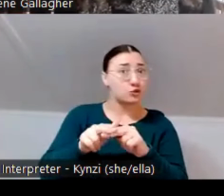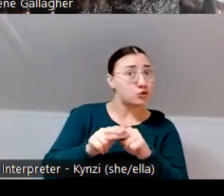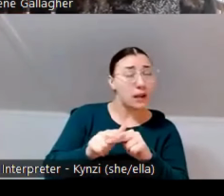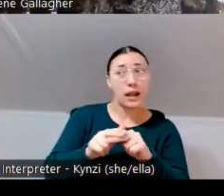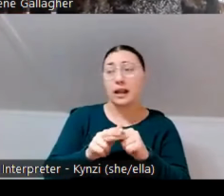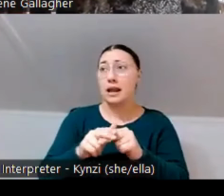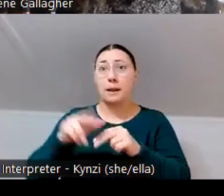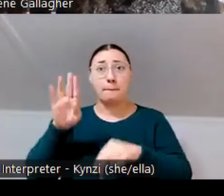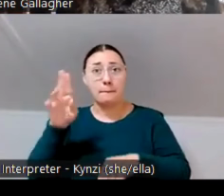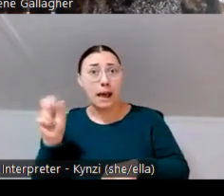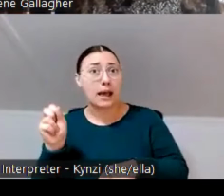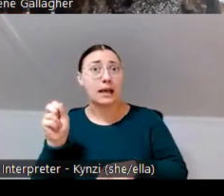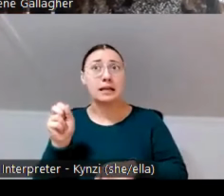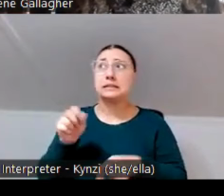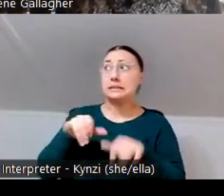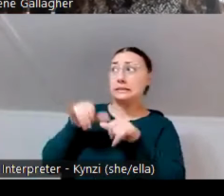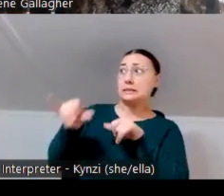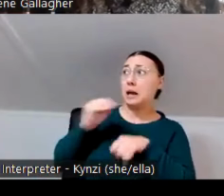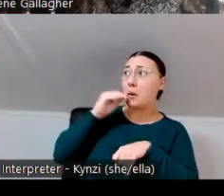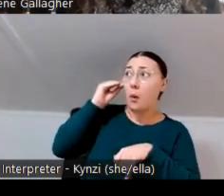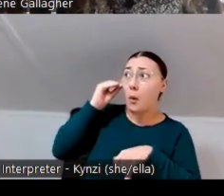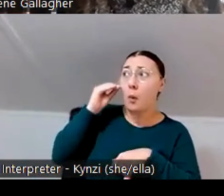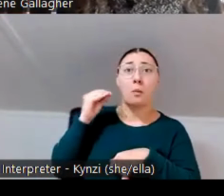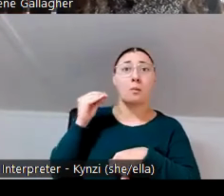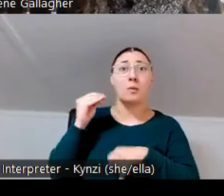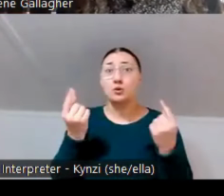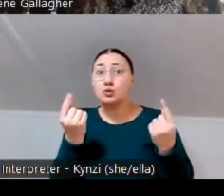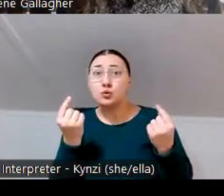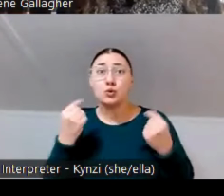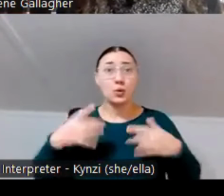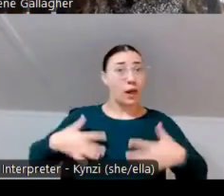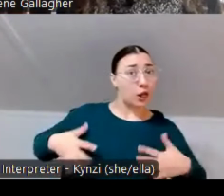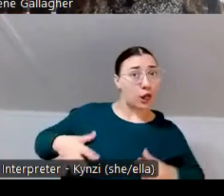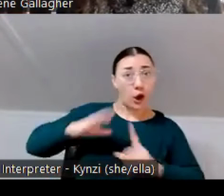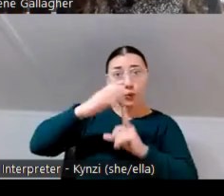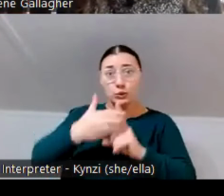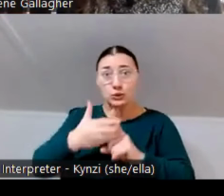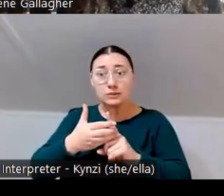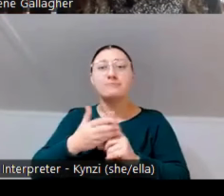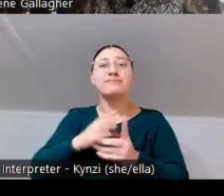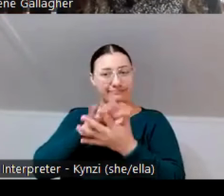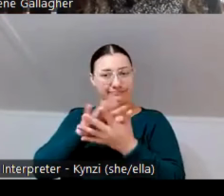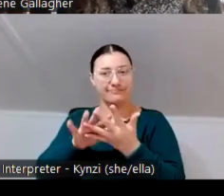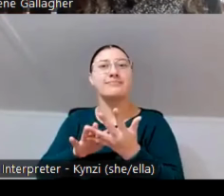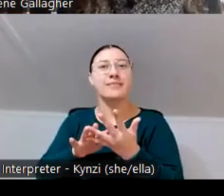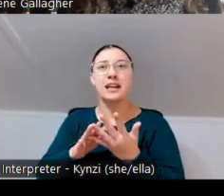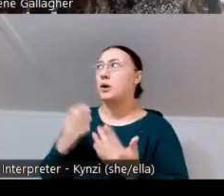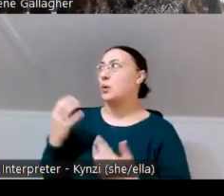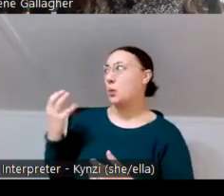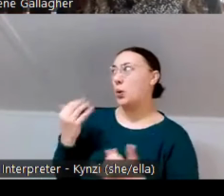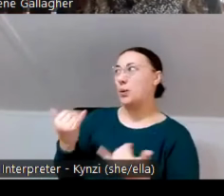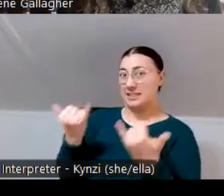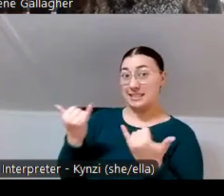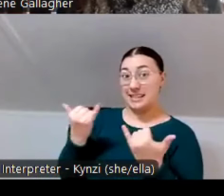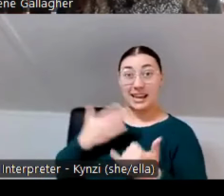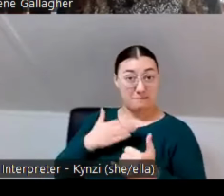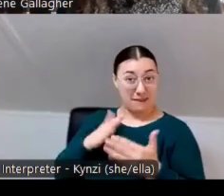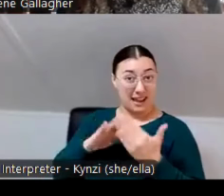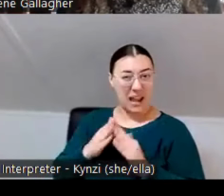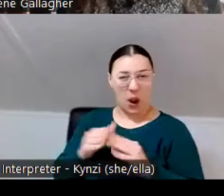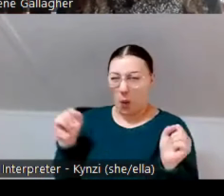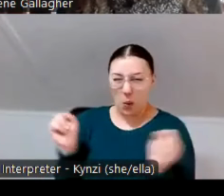The weather in my town today is pretty cold. The thermometer reads about 20 degrees. Water freezes